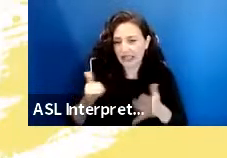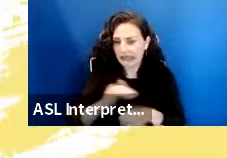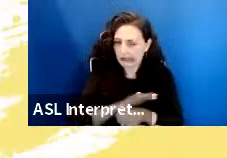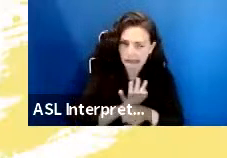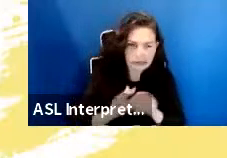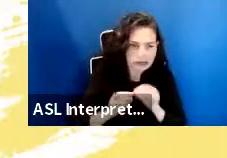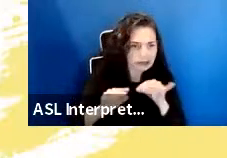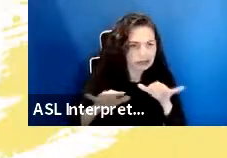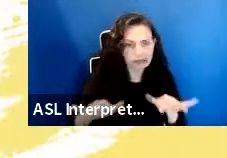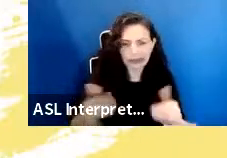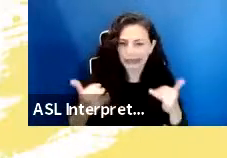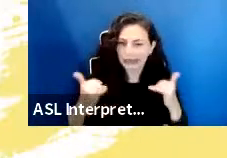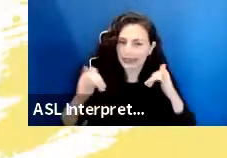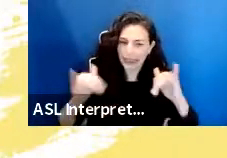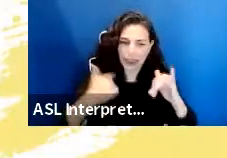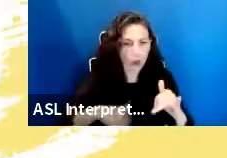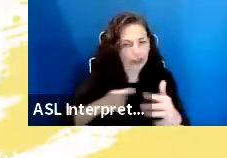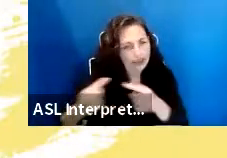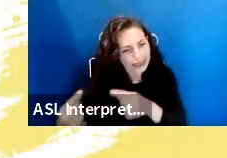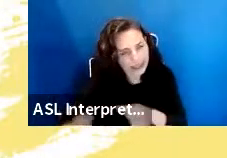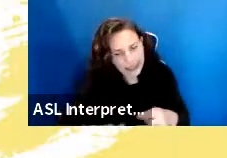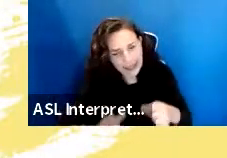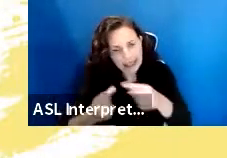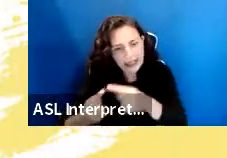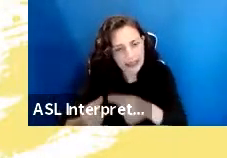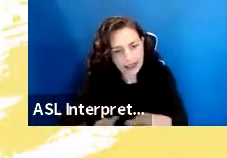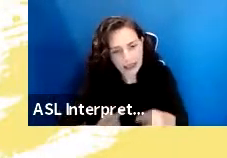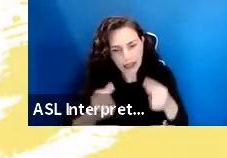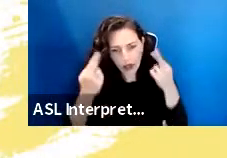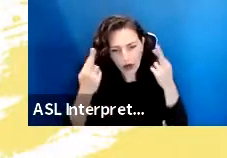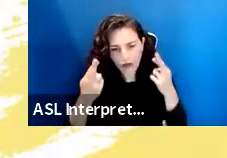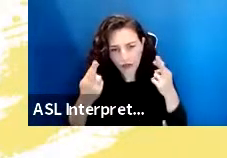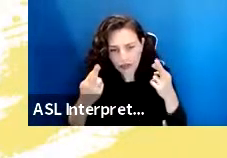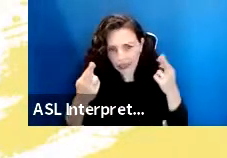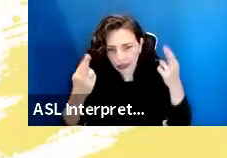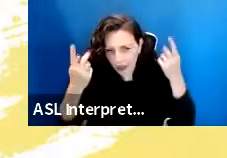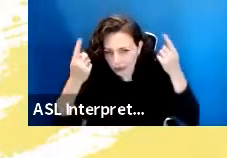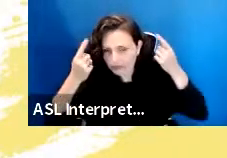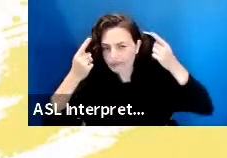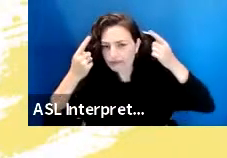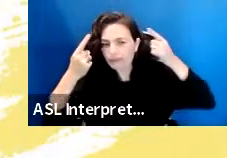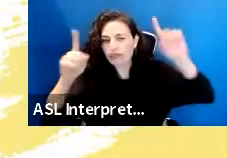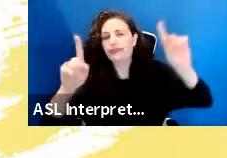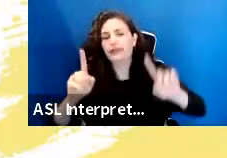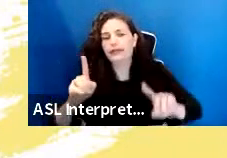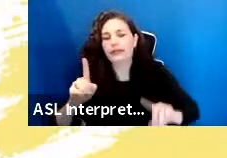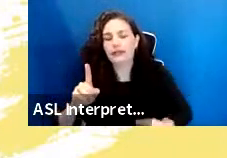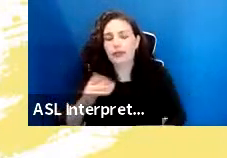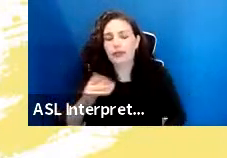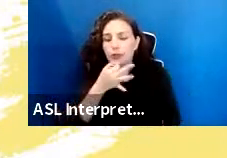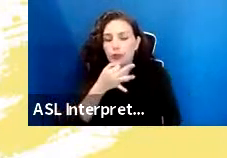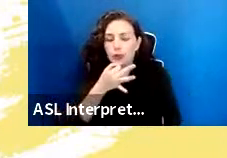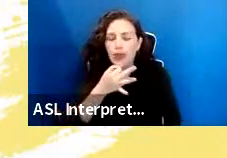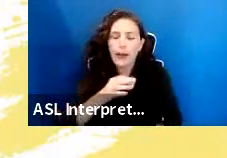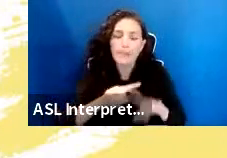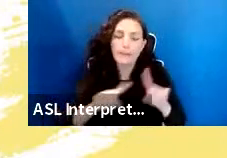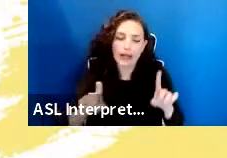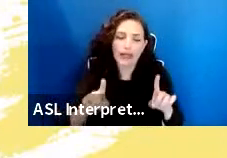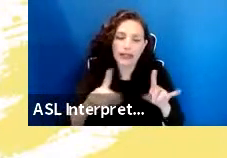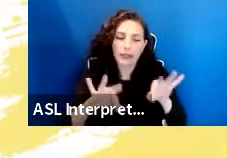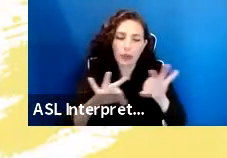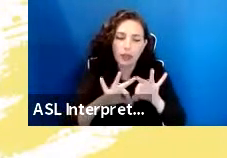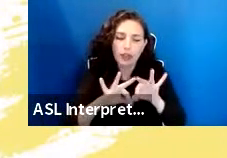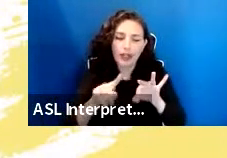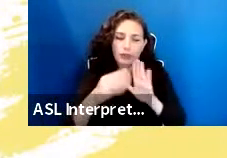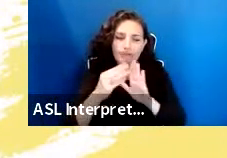going through, and hopefully we'll be able to see the other side of this soon. But it is a health and safety questionnaire. We're going to